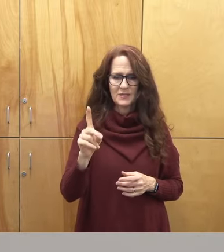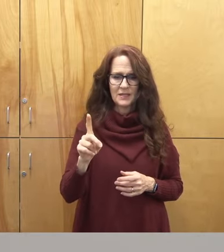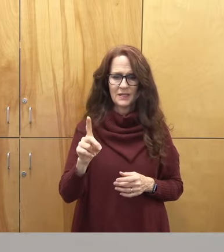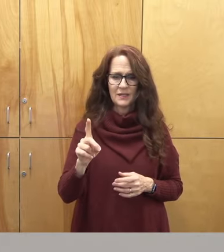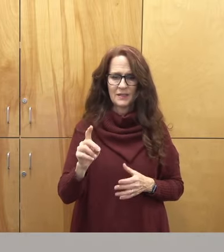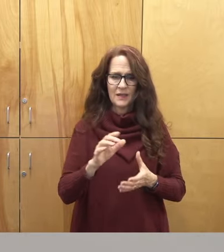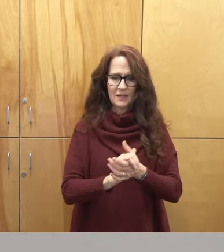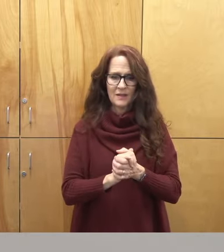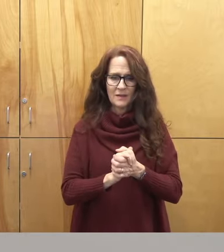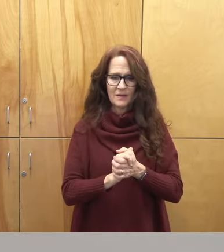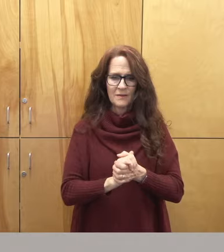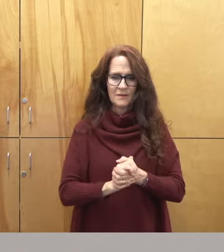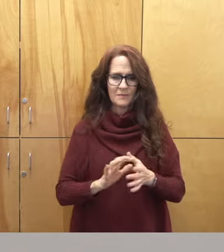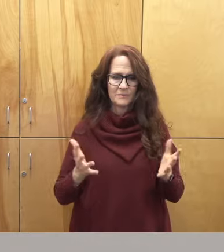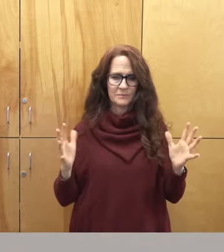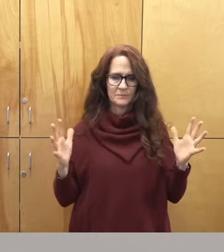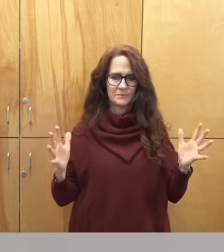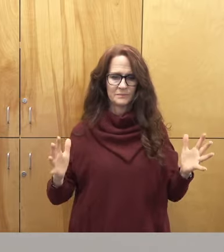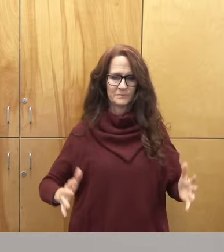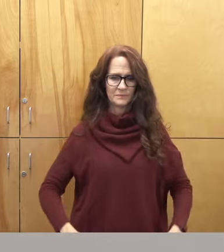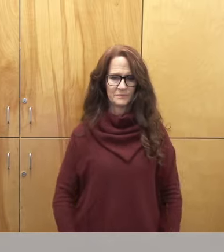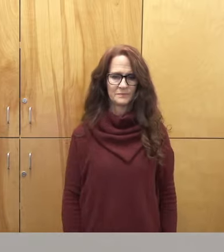District. Congratulations.